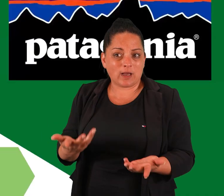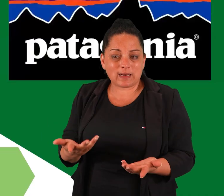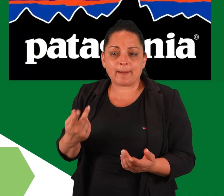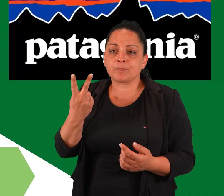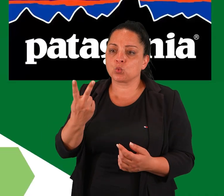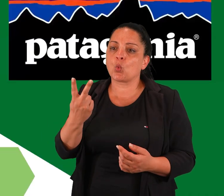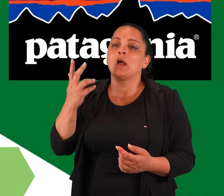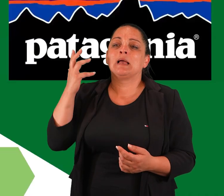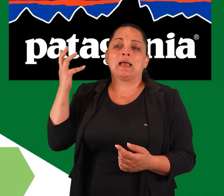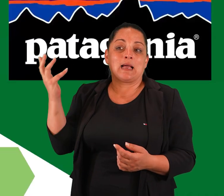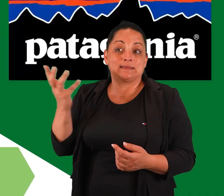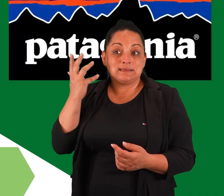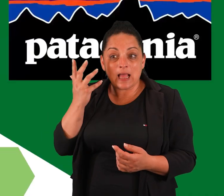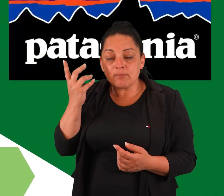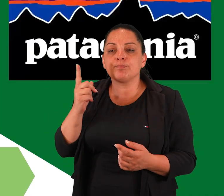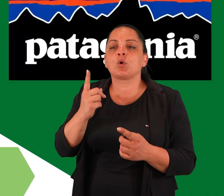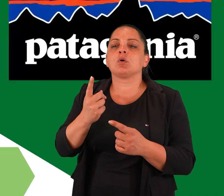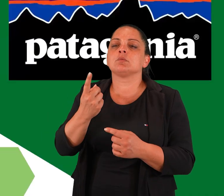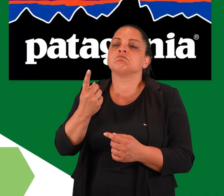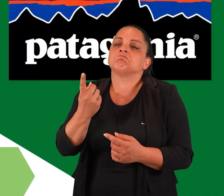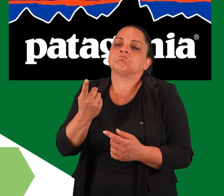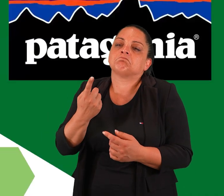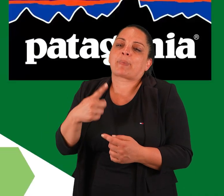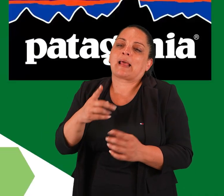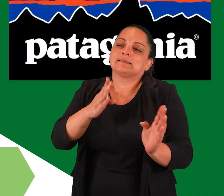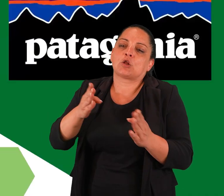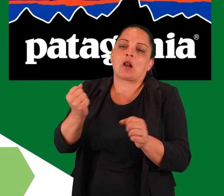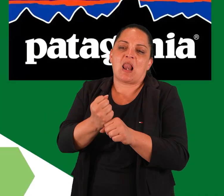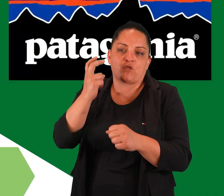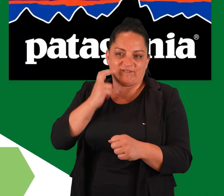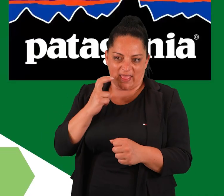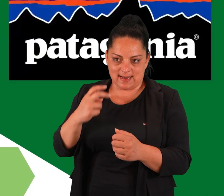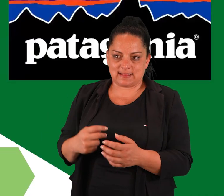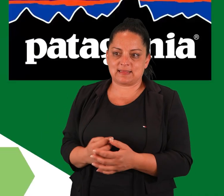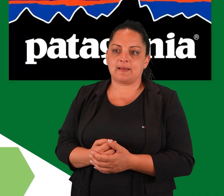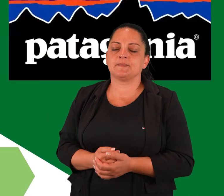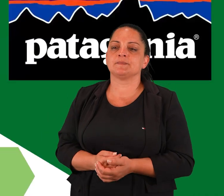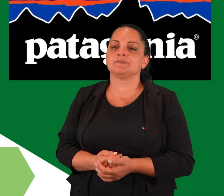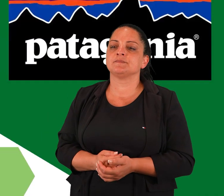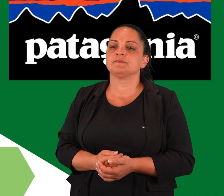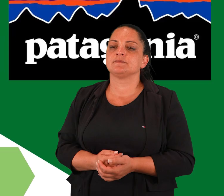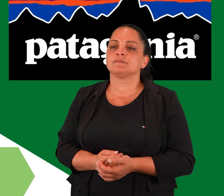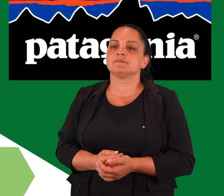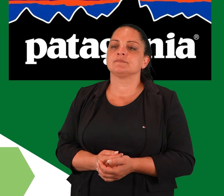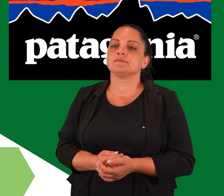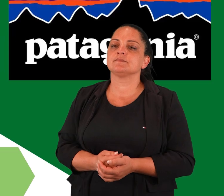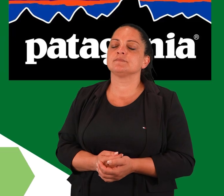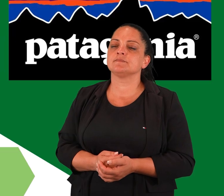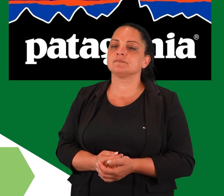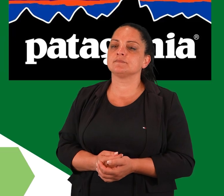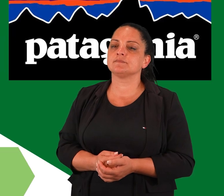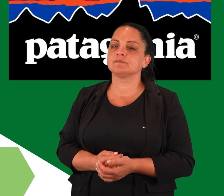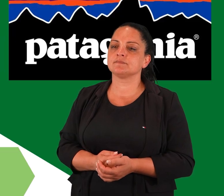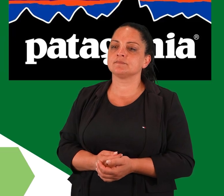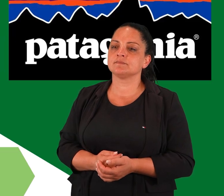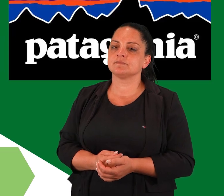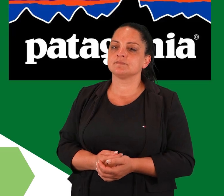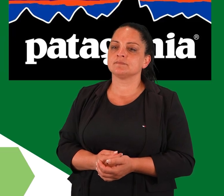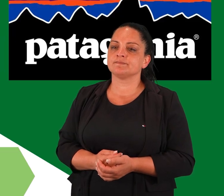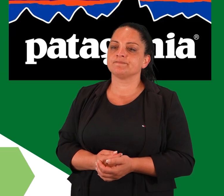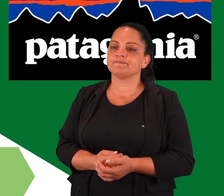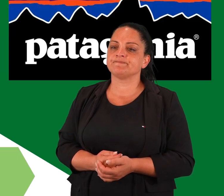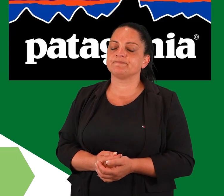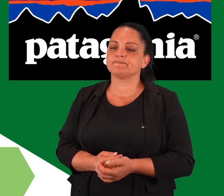Now let's see two examples of good practices in green job and the green